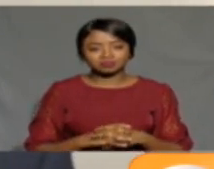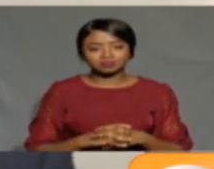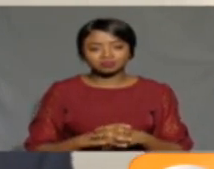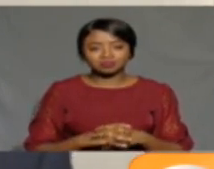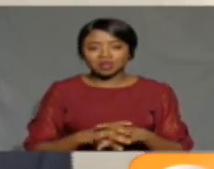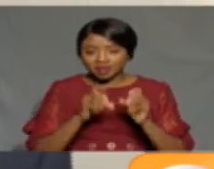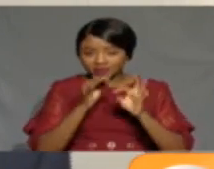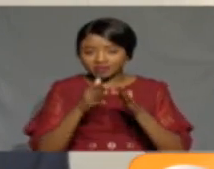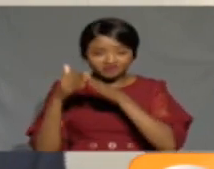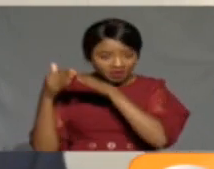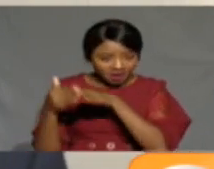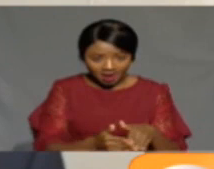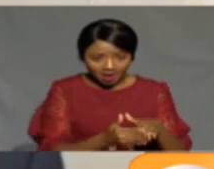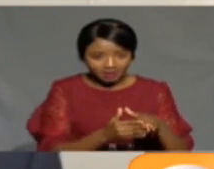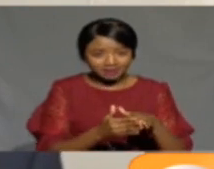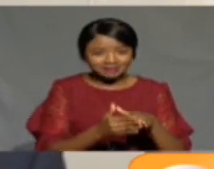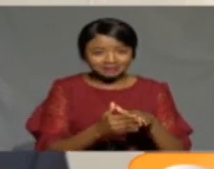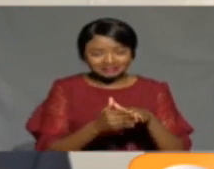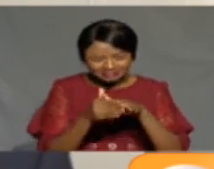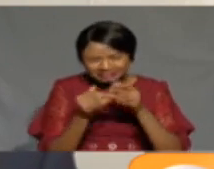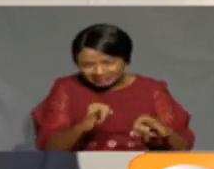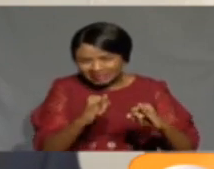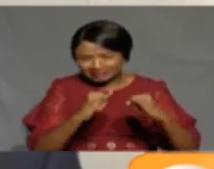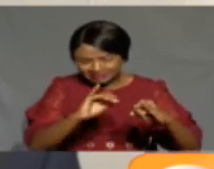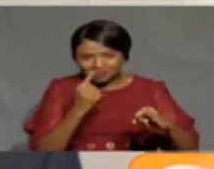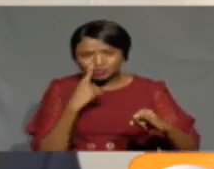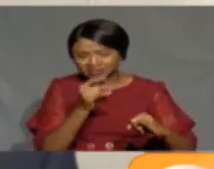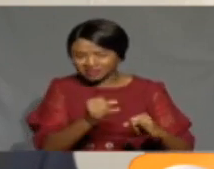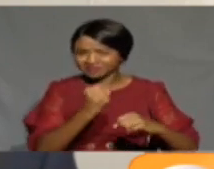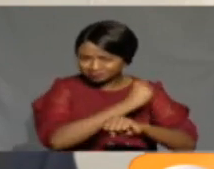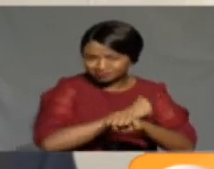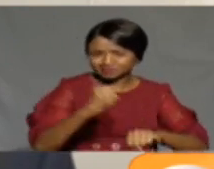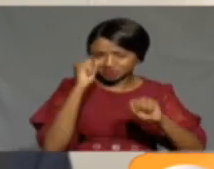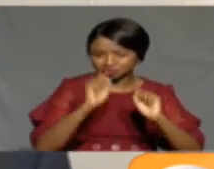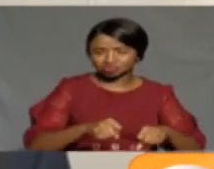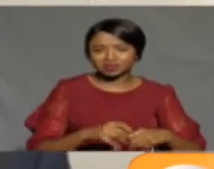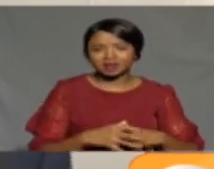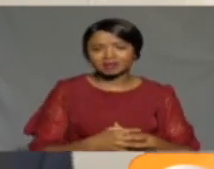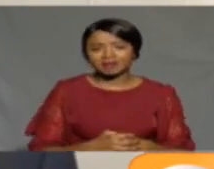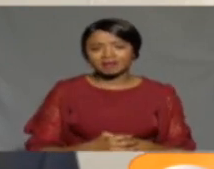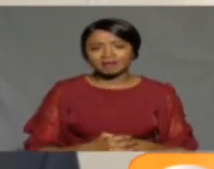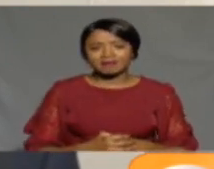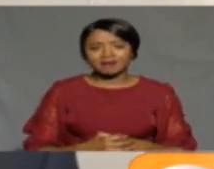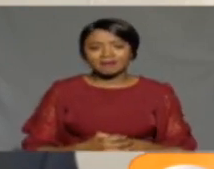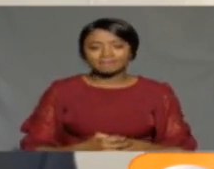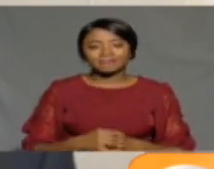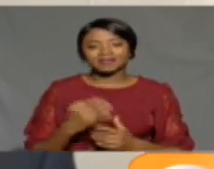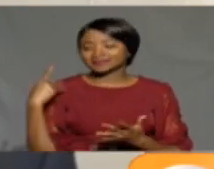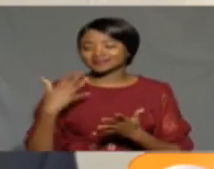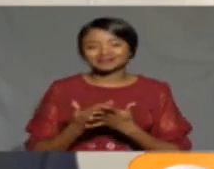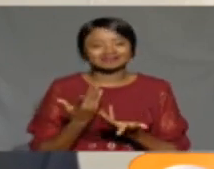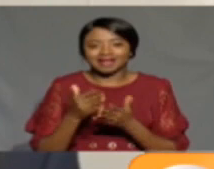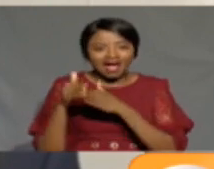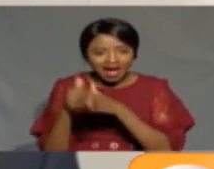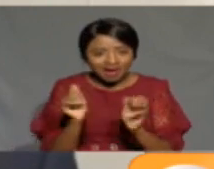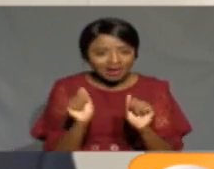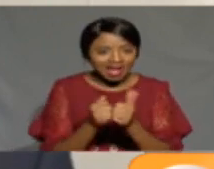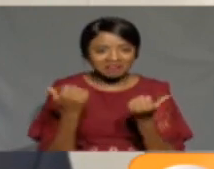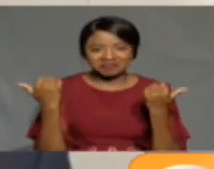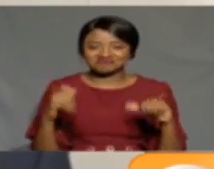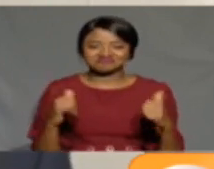and if they are, just trying to test whether anybody can actually get into these systems. And so far, we have not had any of